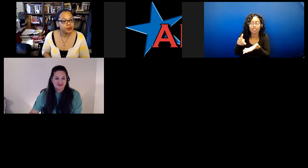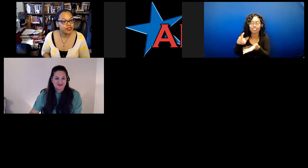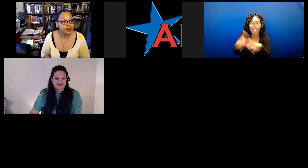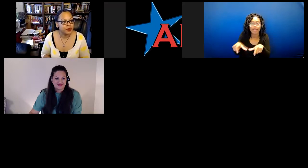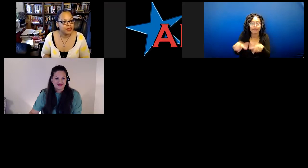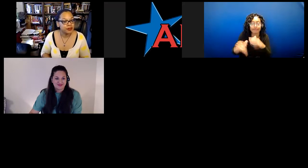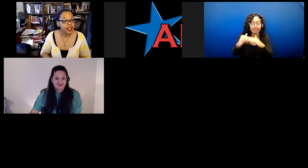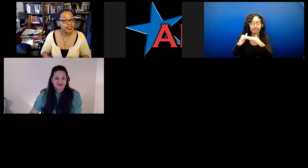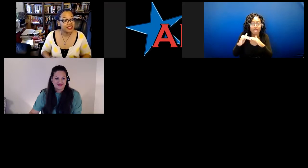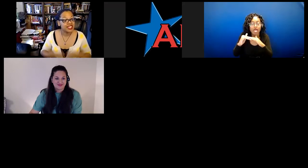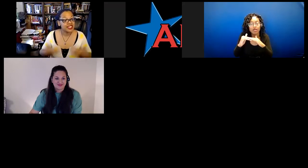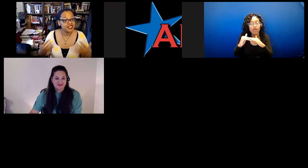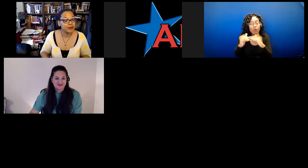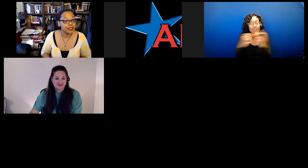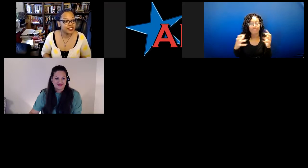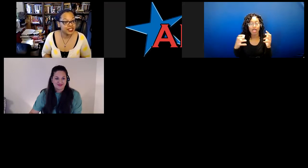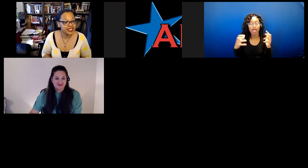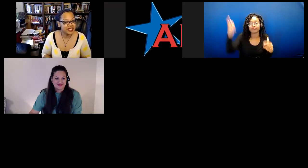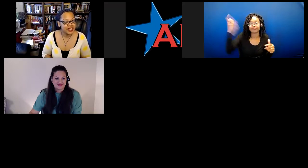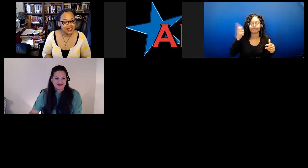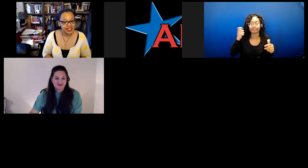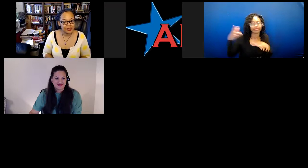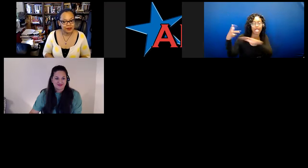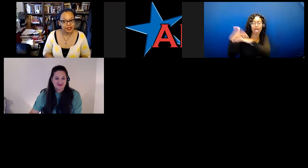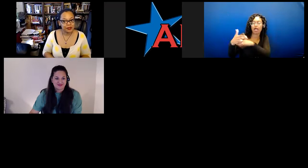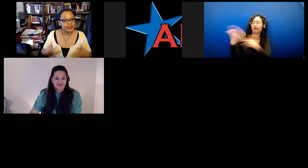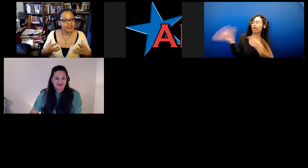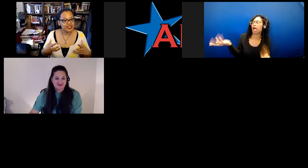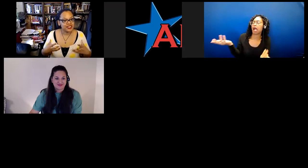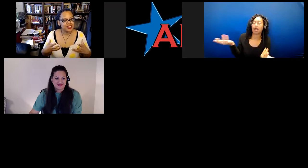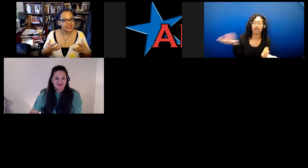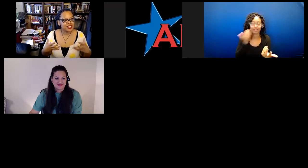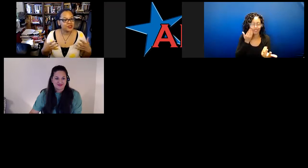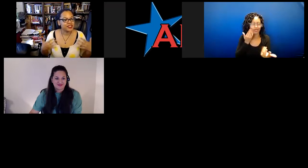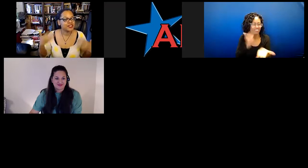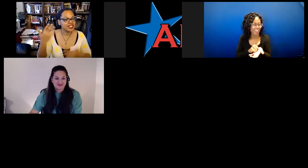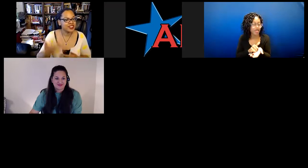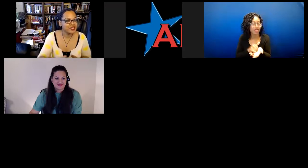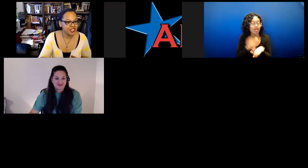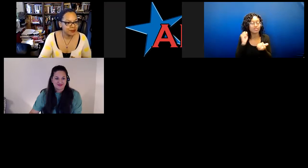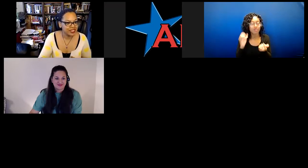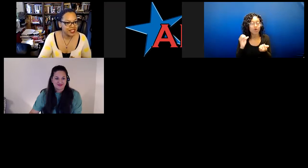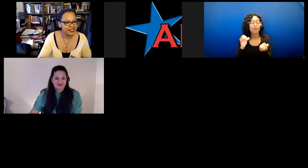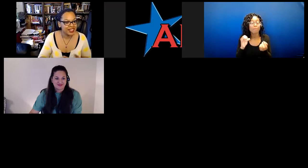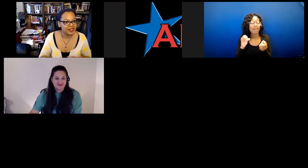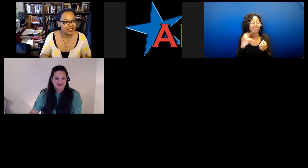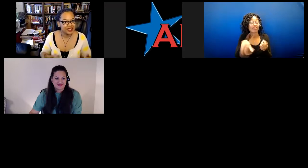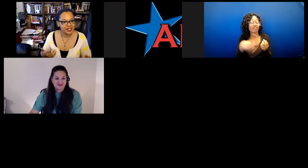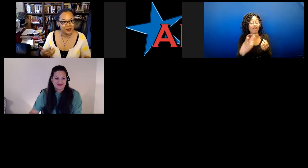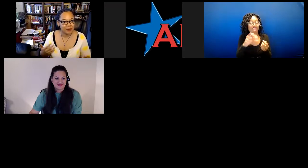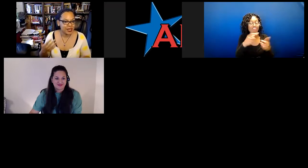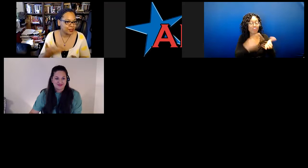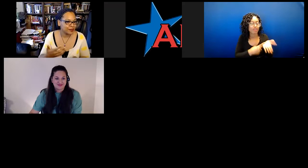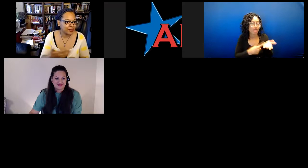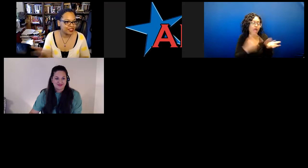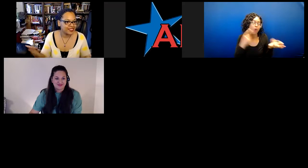month without having a ding to your benefits. But there's, the counter argument to that, right? Where it's like,